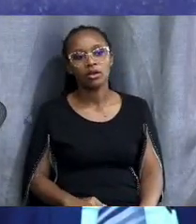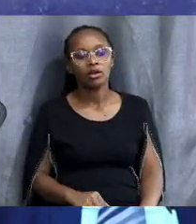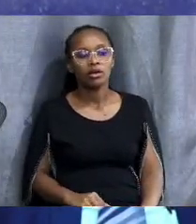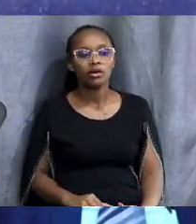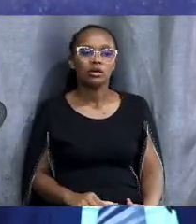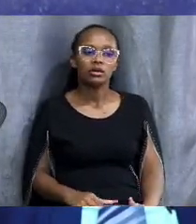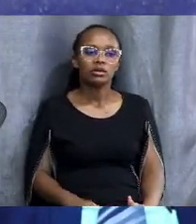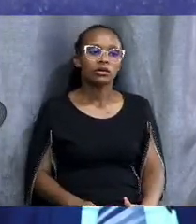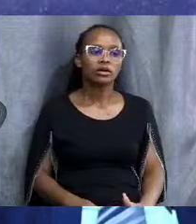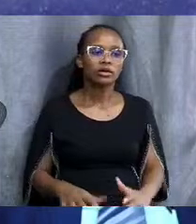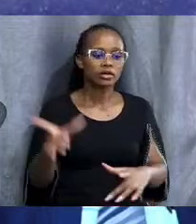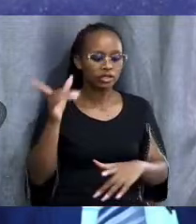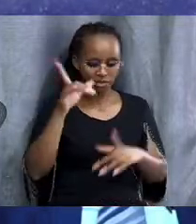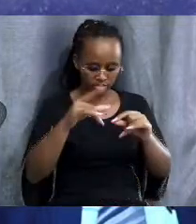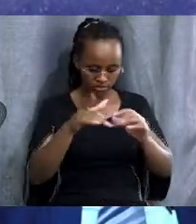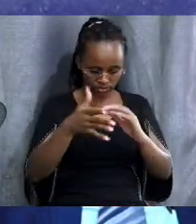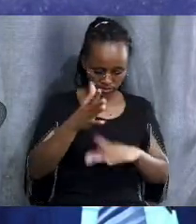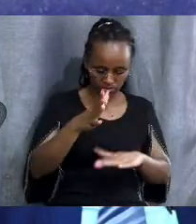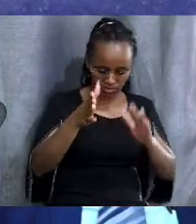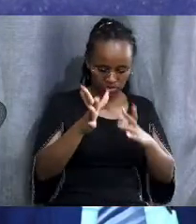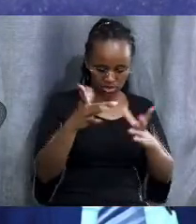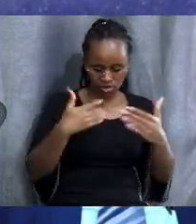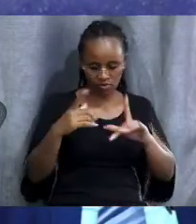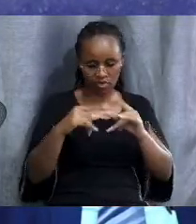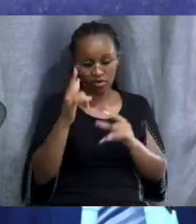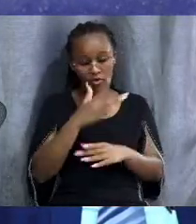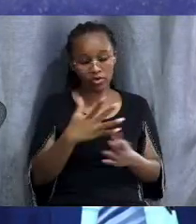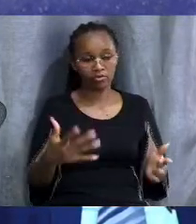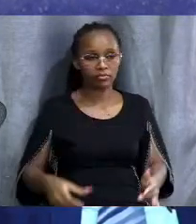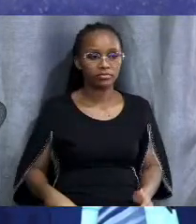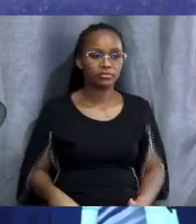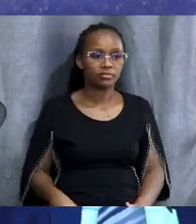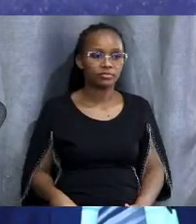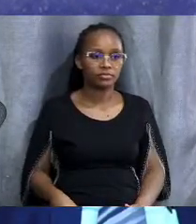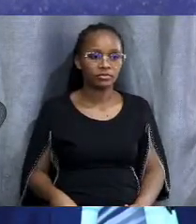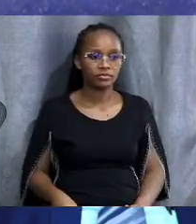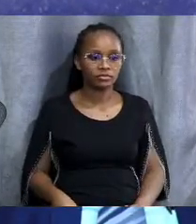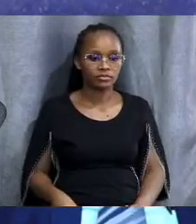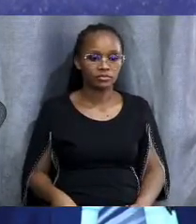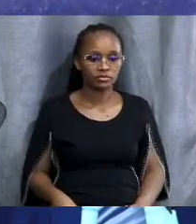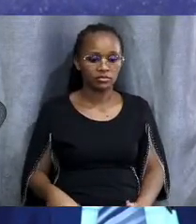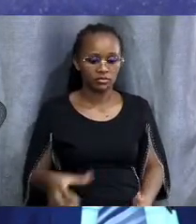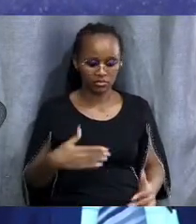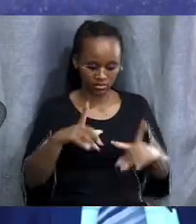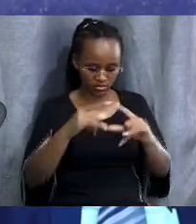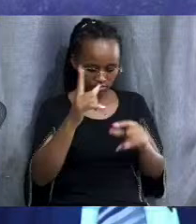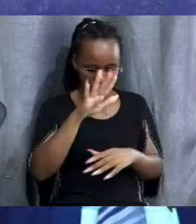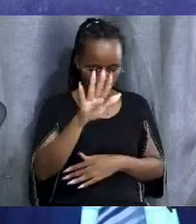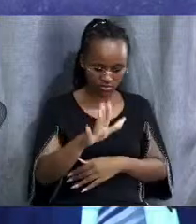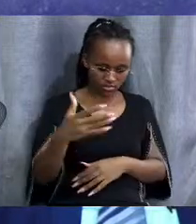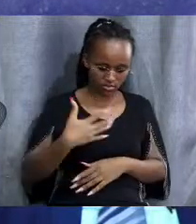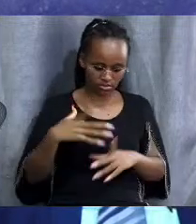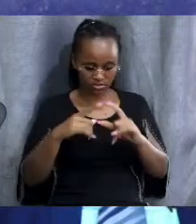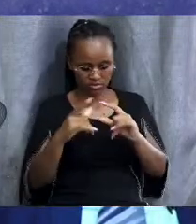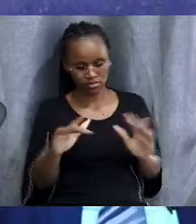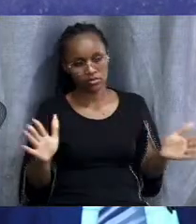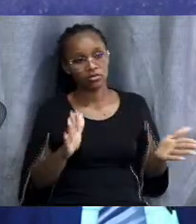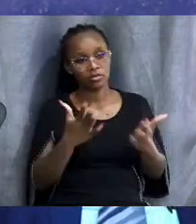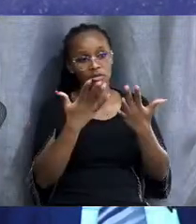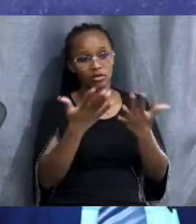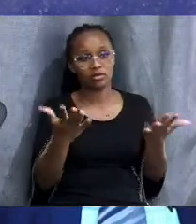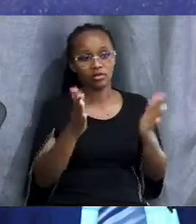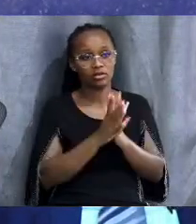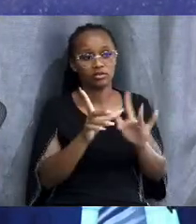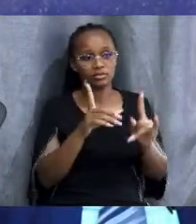God, because God has a word for you. And since he has a word for you, he has a word of encouragement.